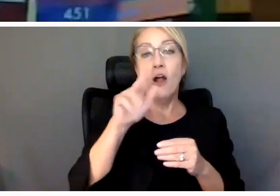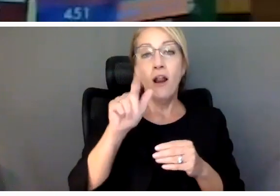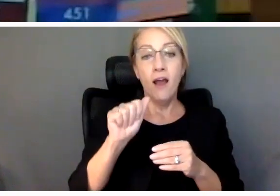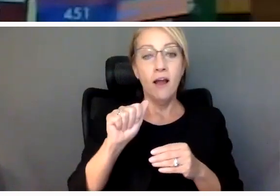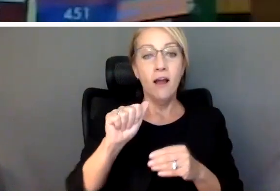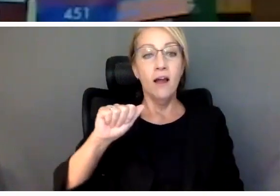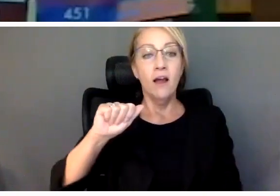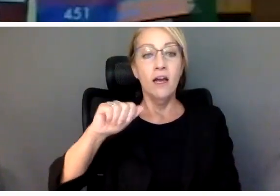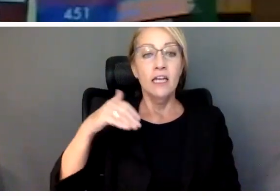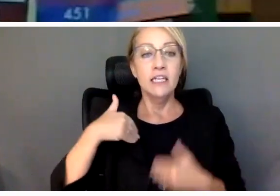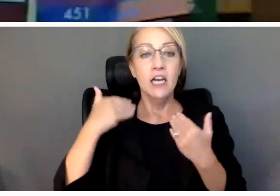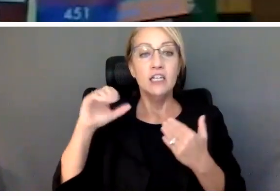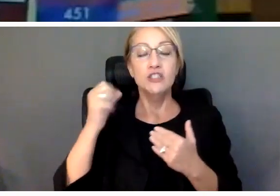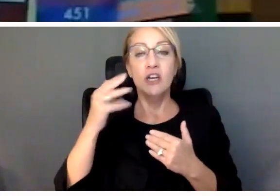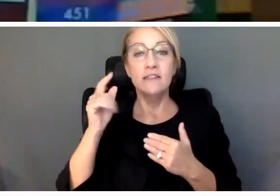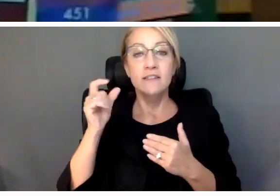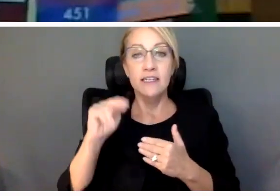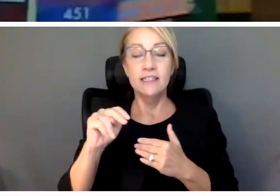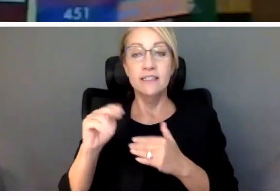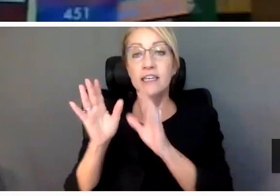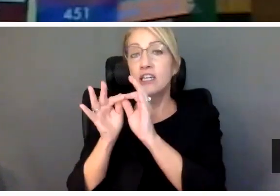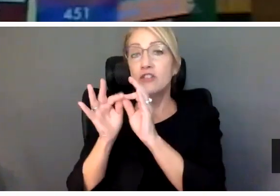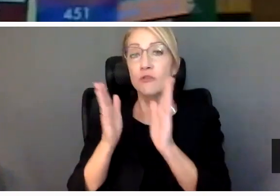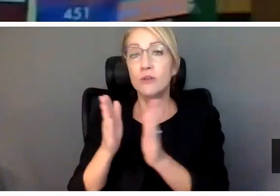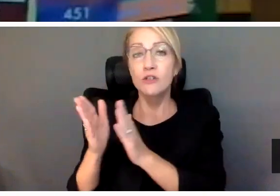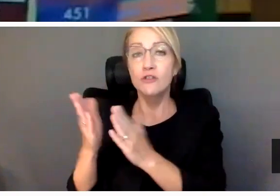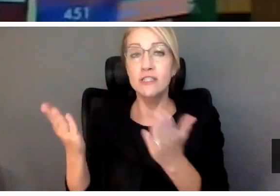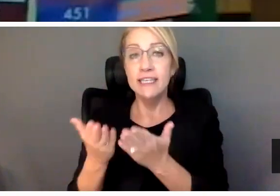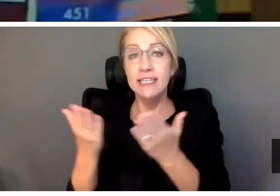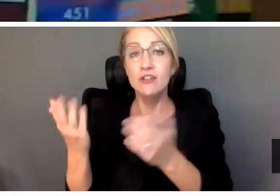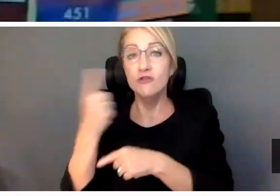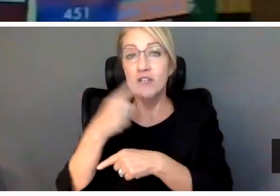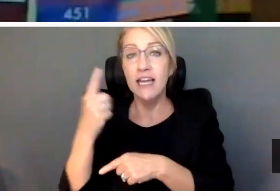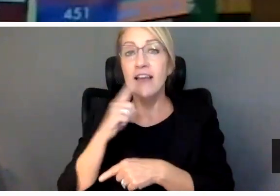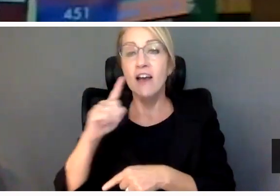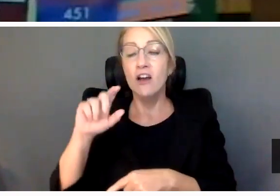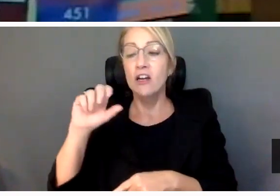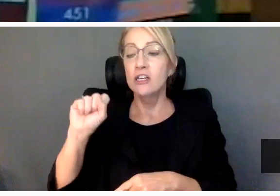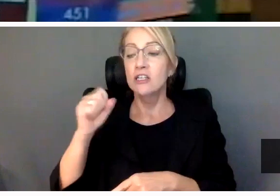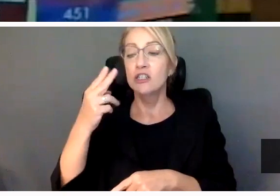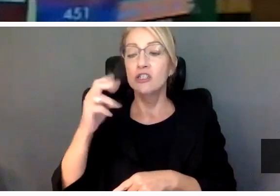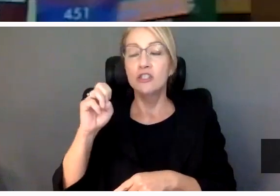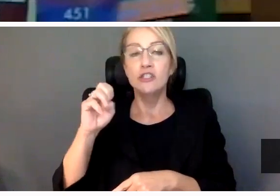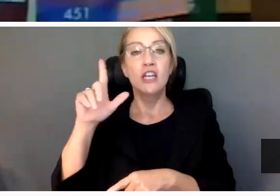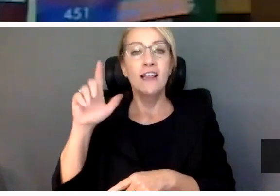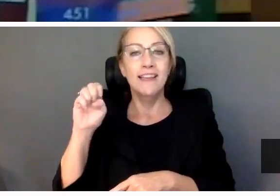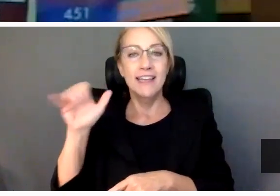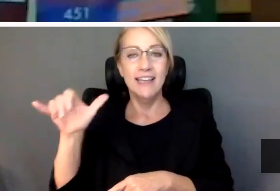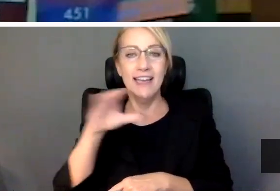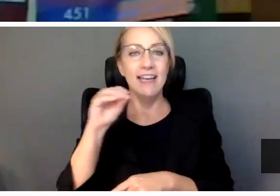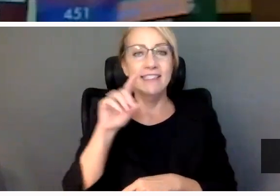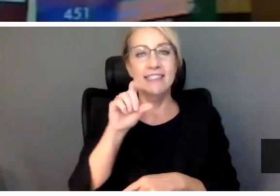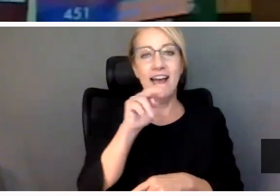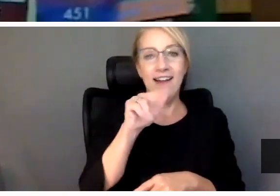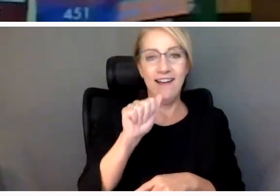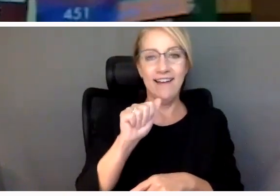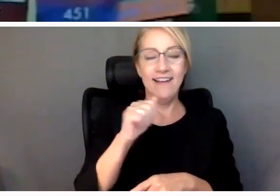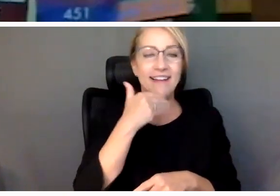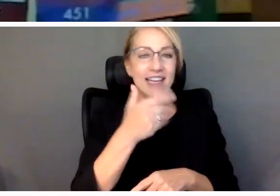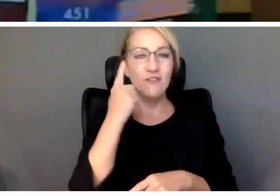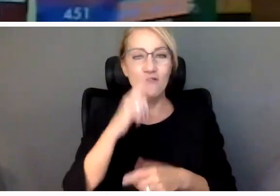The interpreters that are here with us today are Shelley and Donna. Thank you for helping